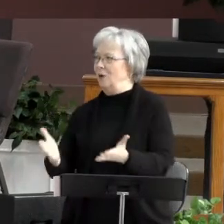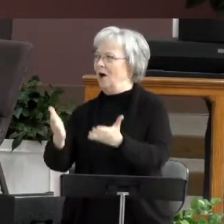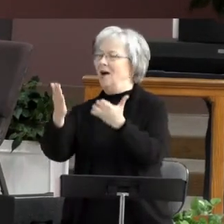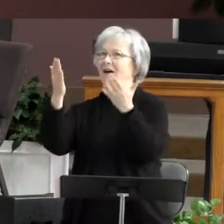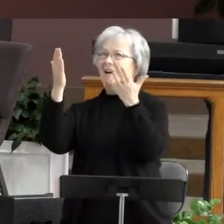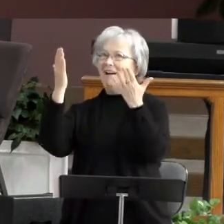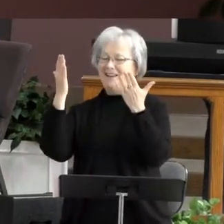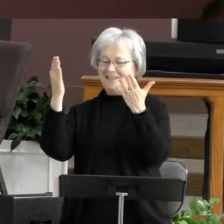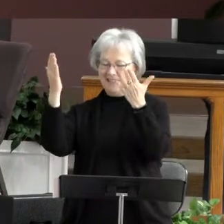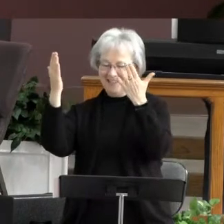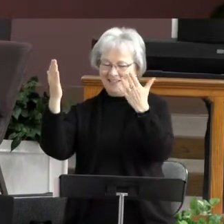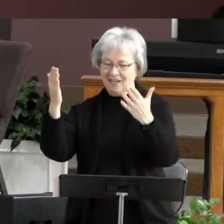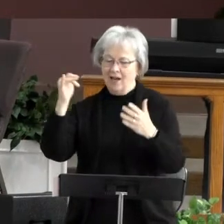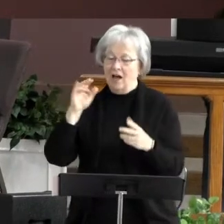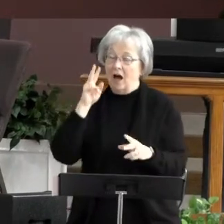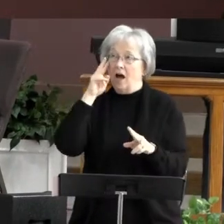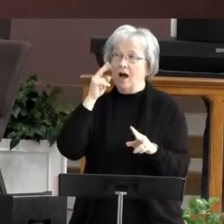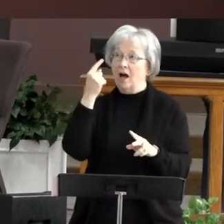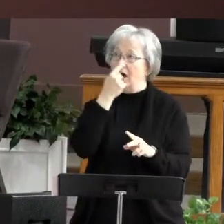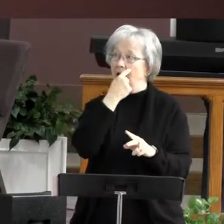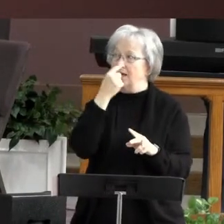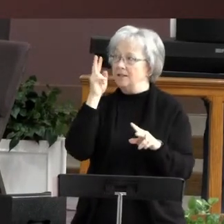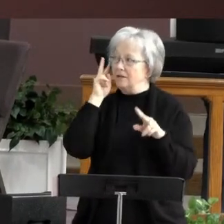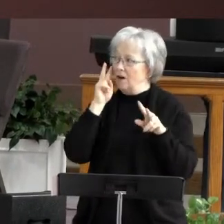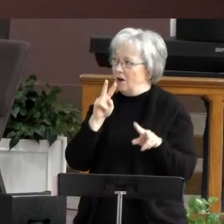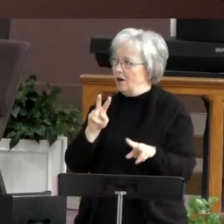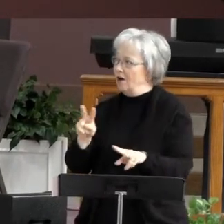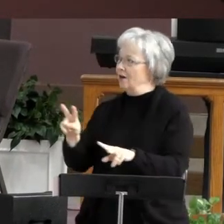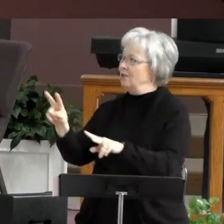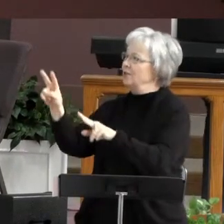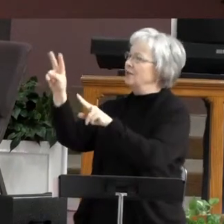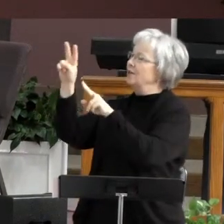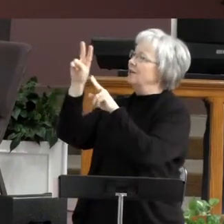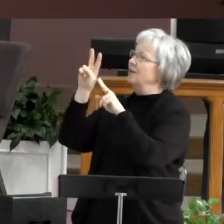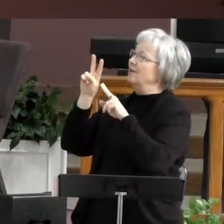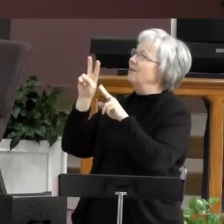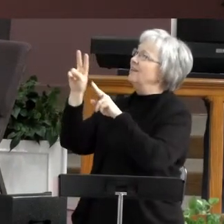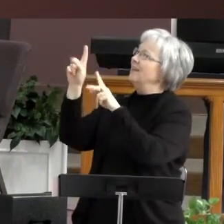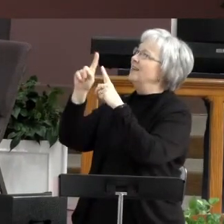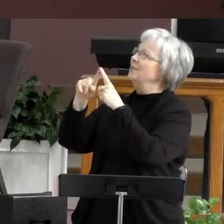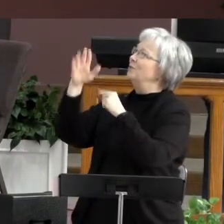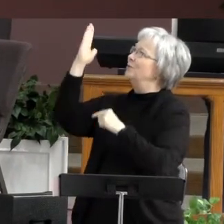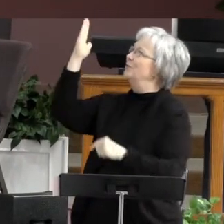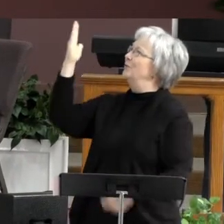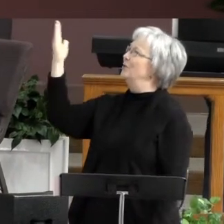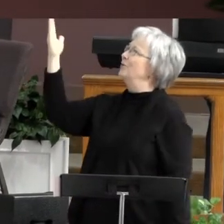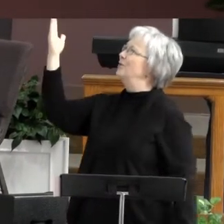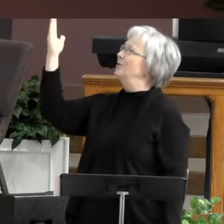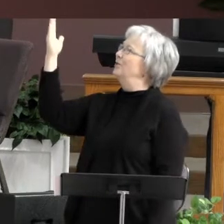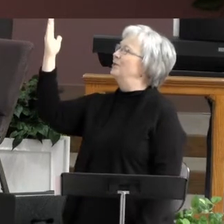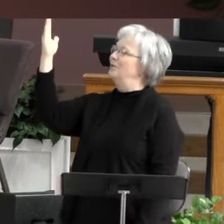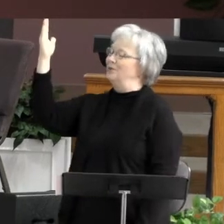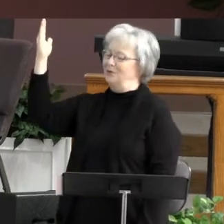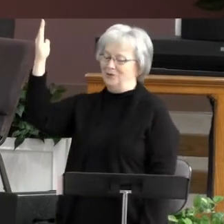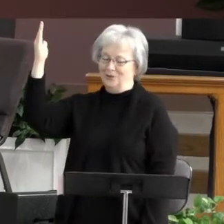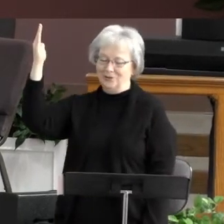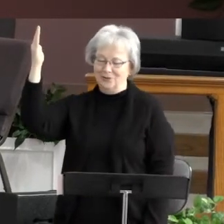Praises rising, eyes are turning to You.